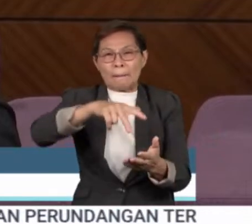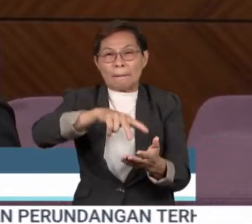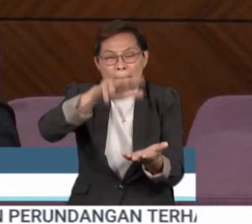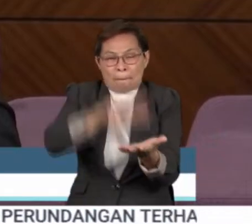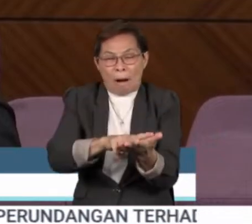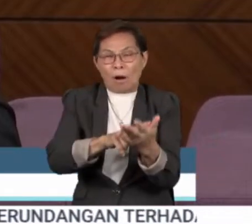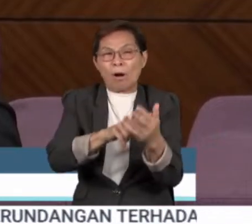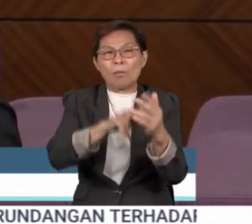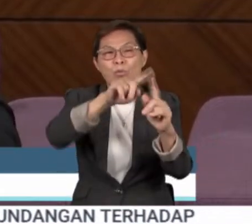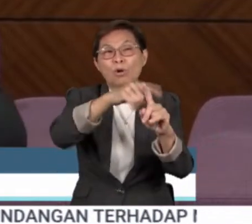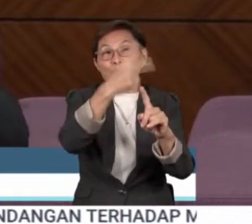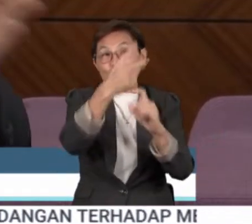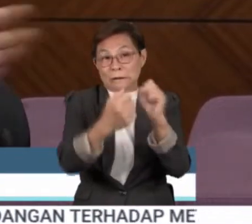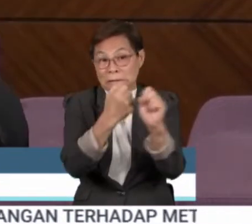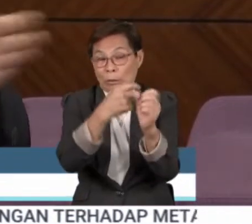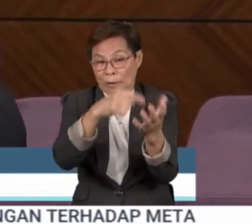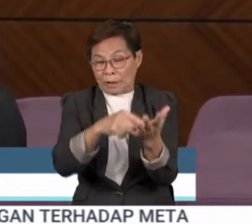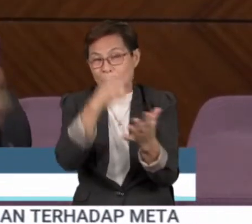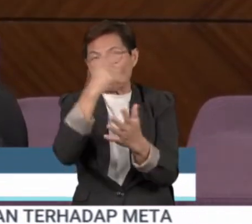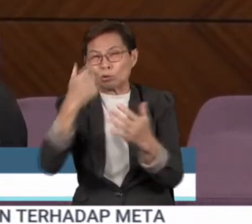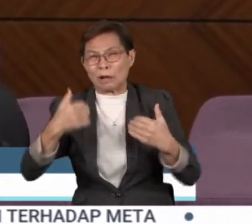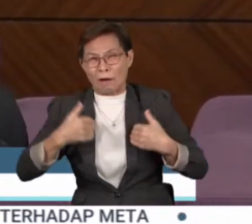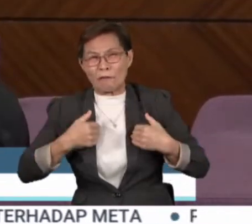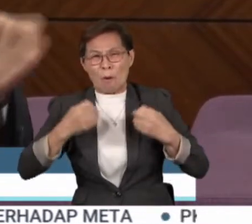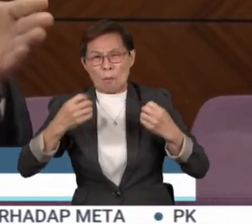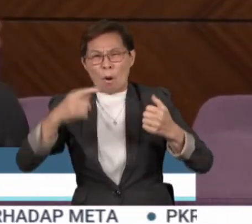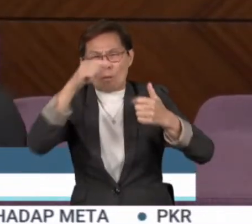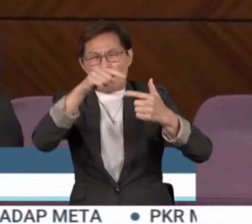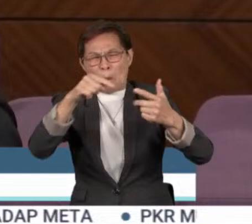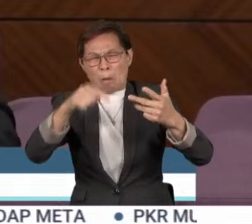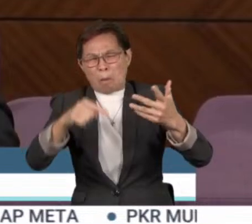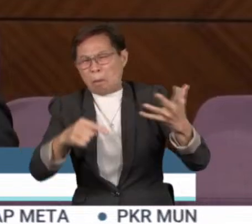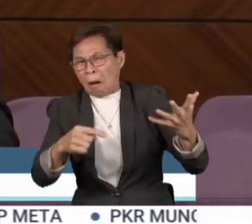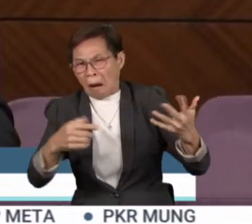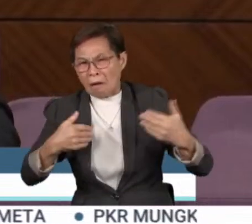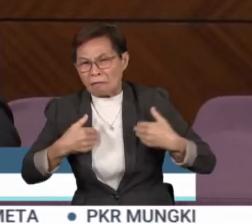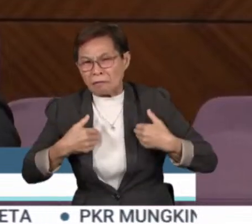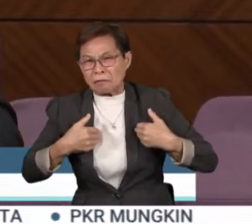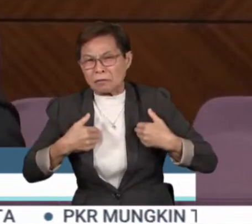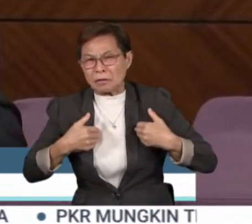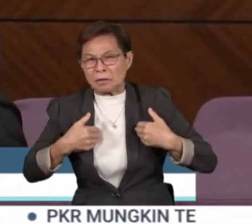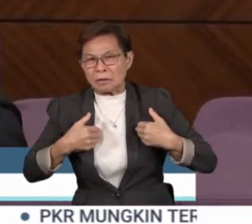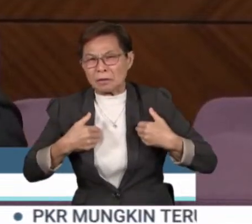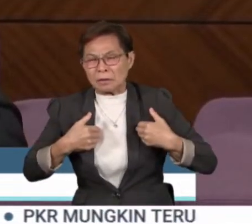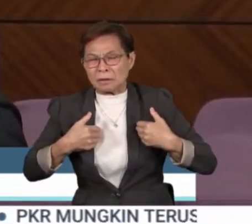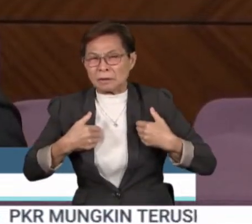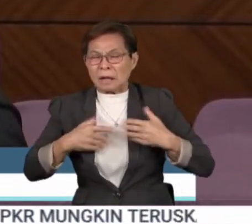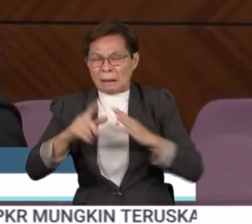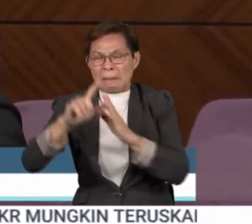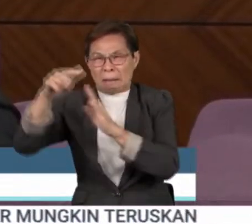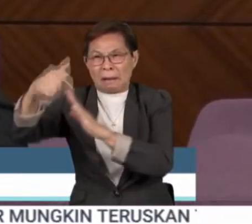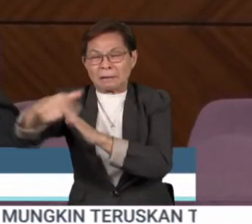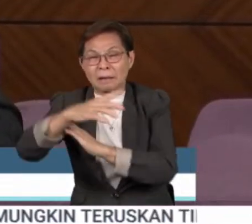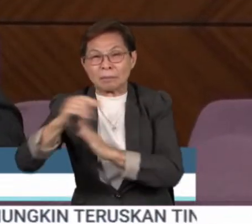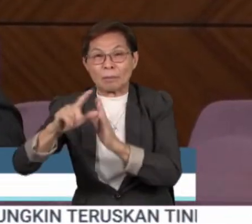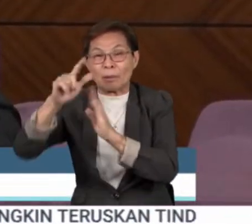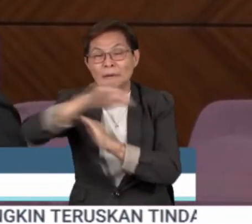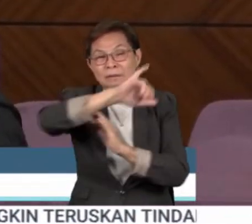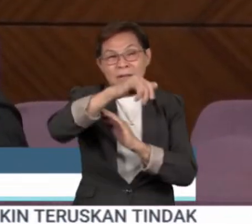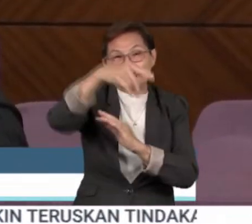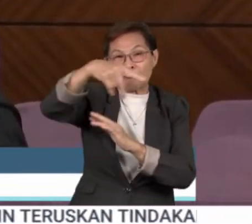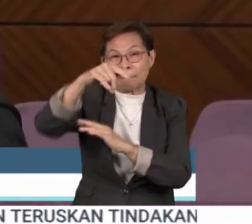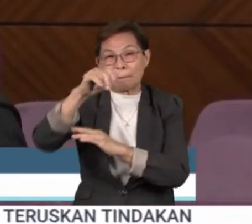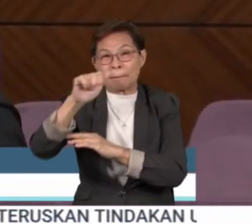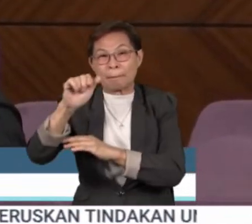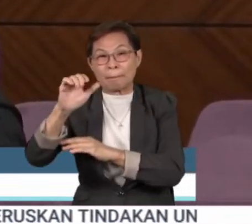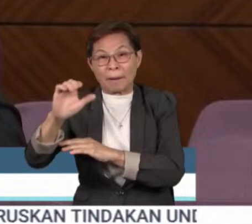year. Because of a lot of the election and everything, we had to sit slightly later. And JPET